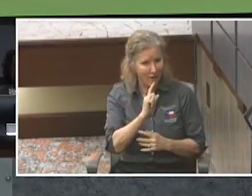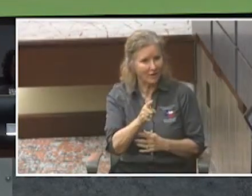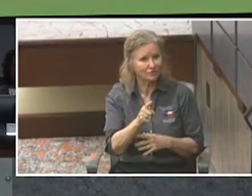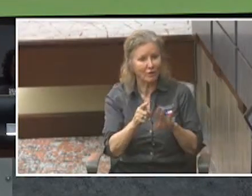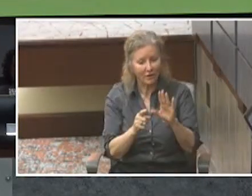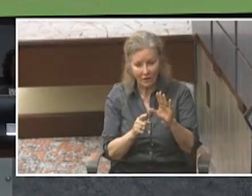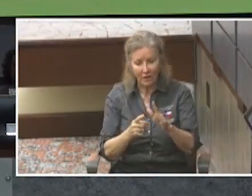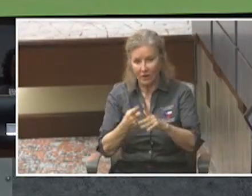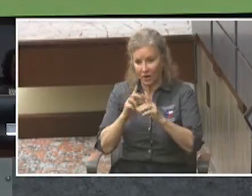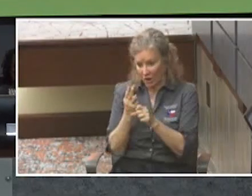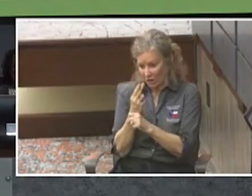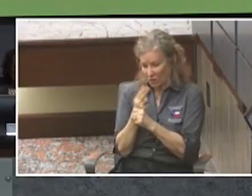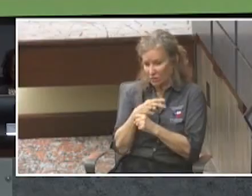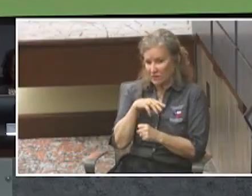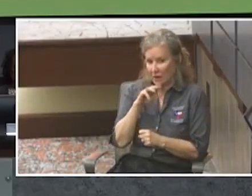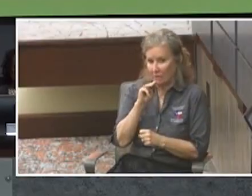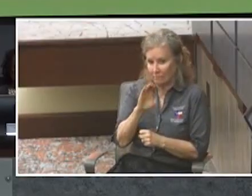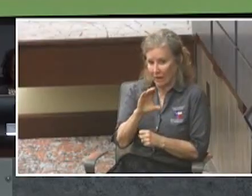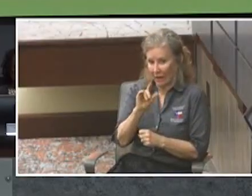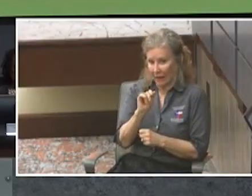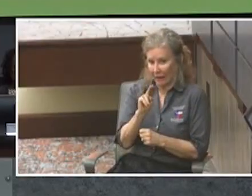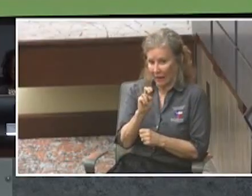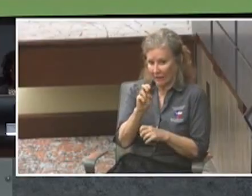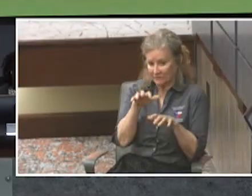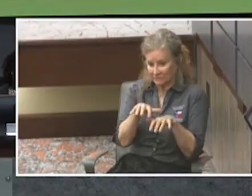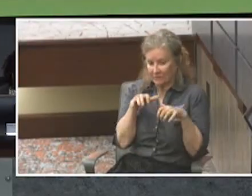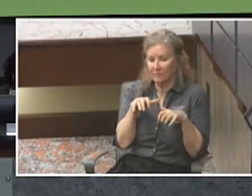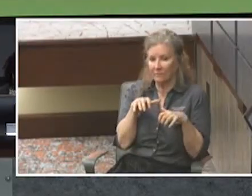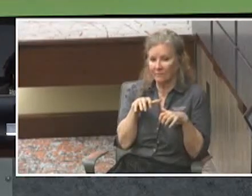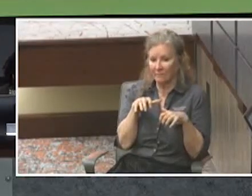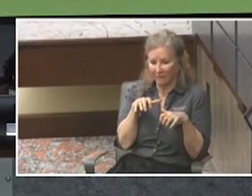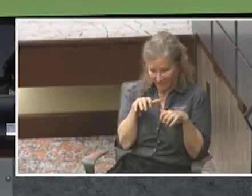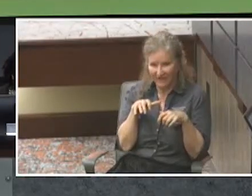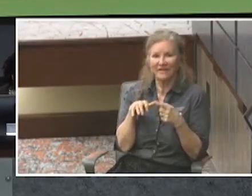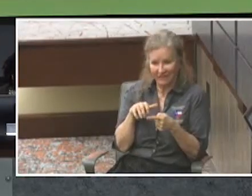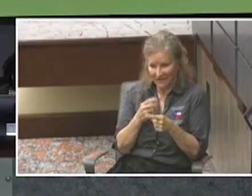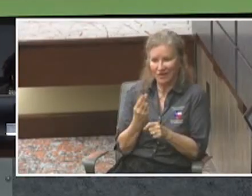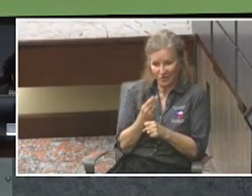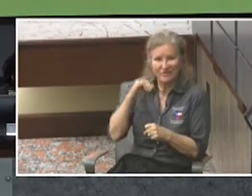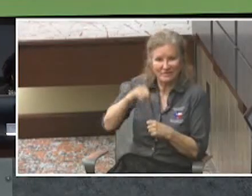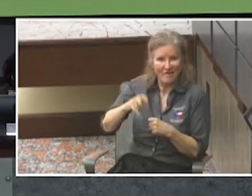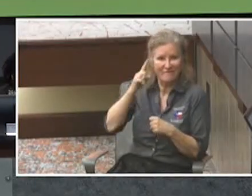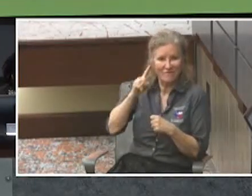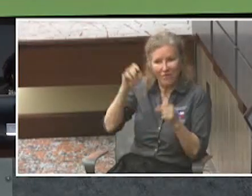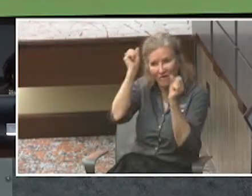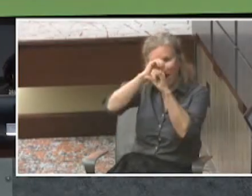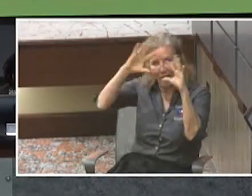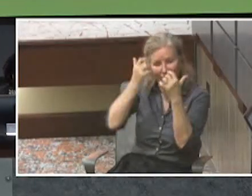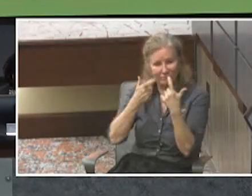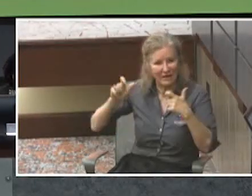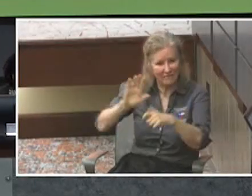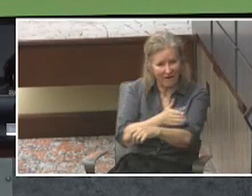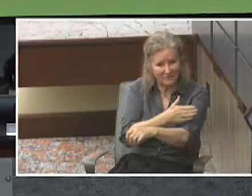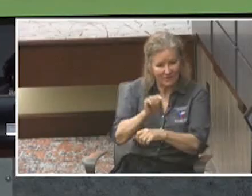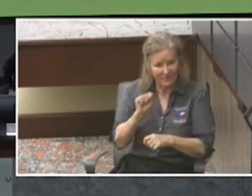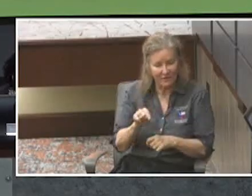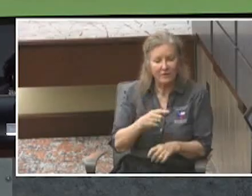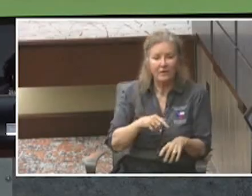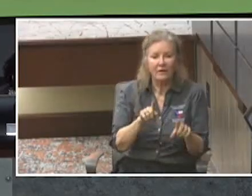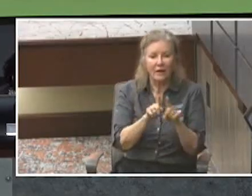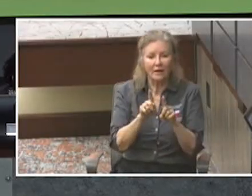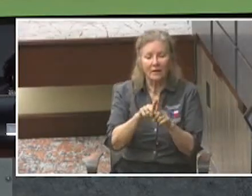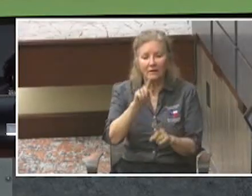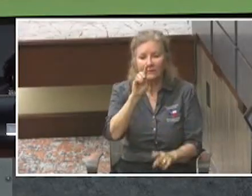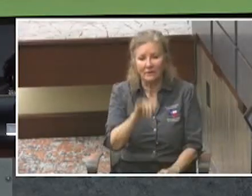McLean Stadium, fulfilled the original vision of that facility. Major concert there. We had Ty Myers, which